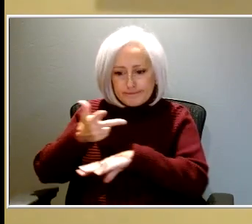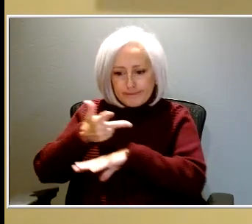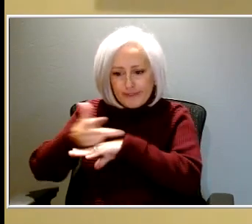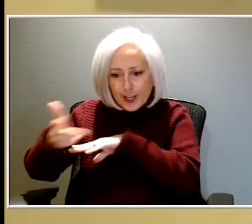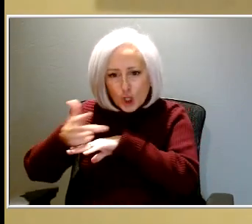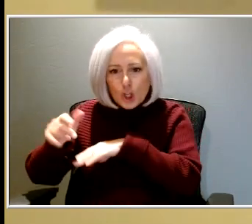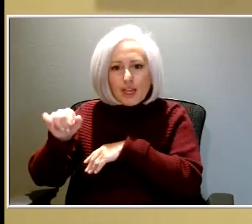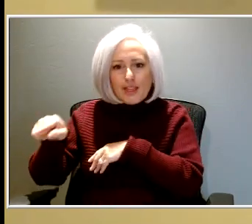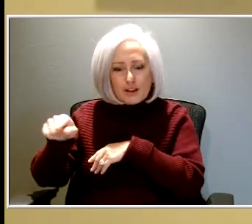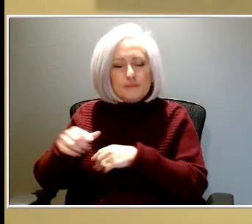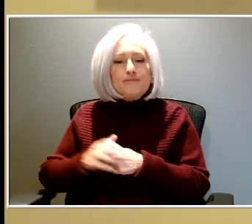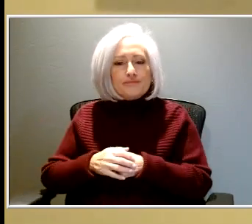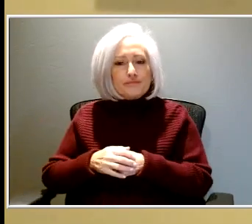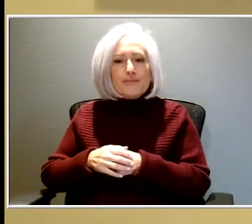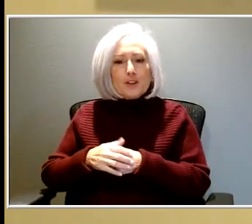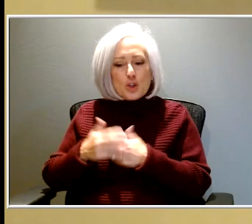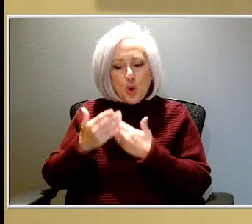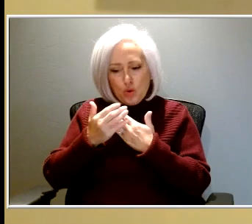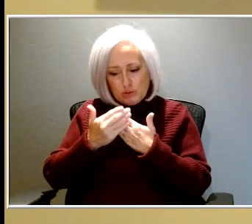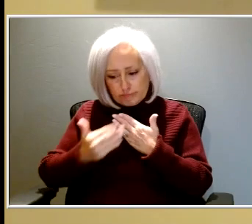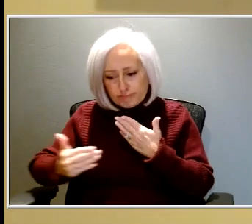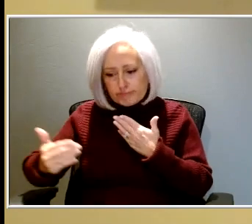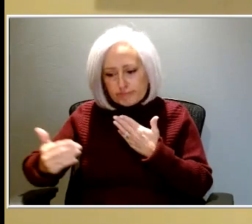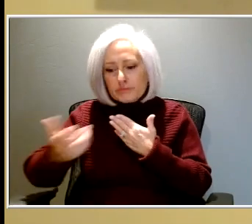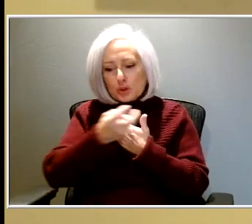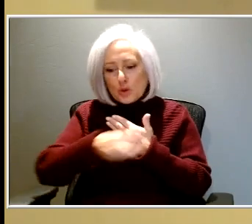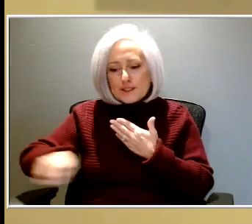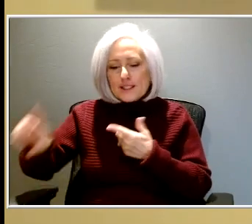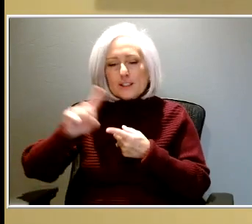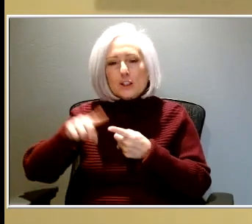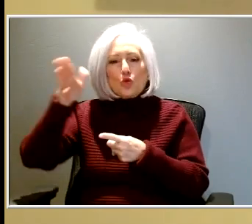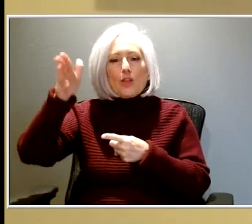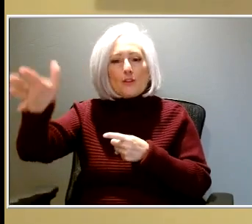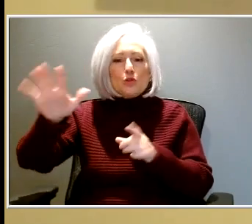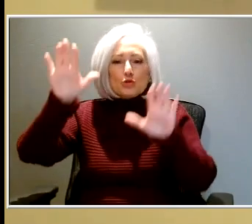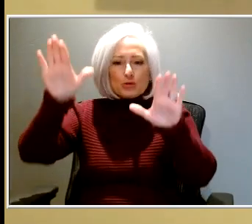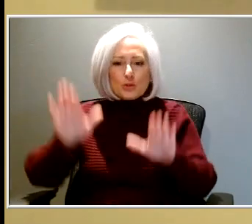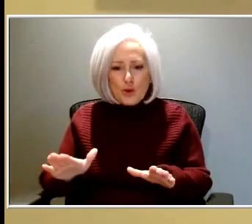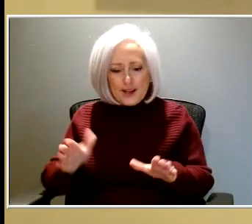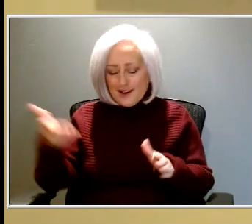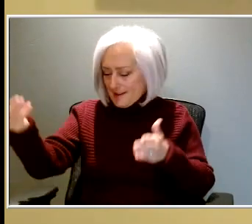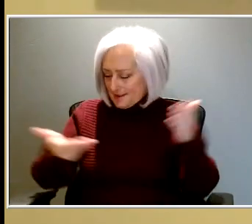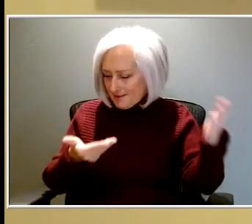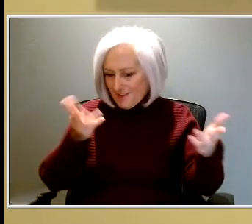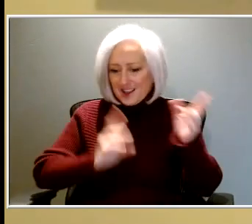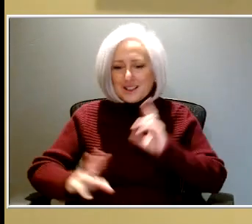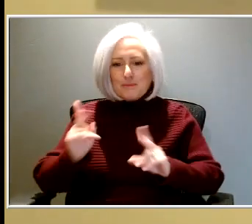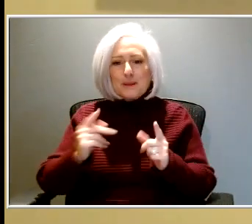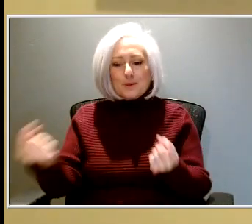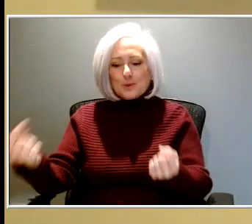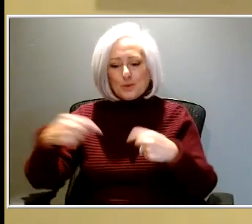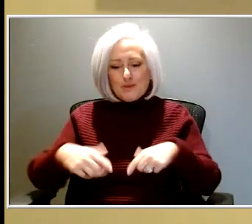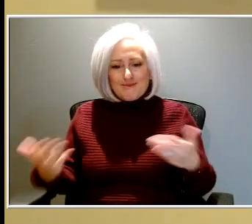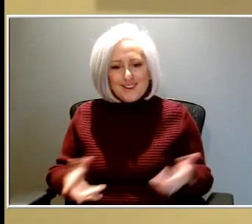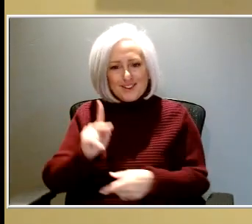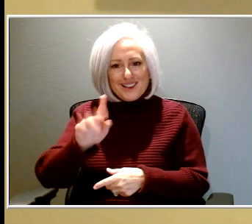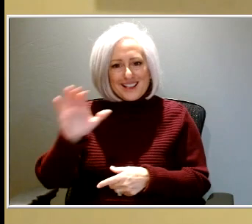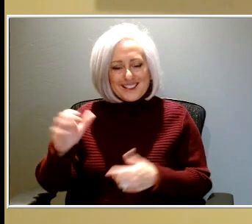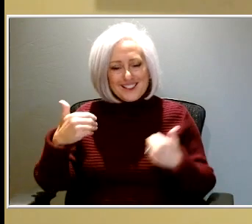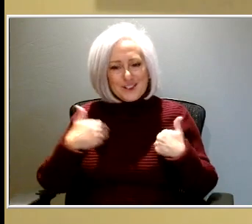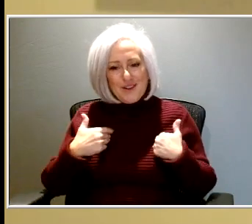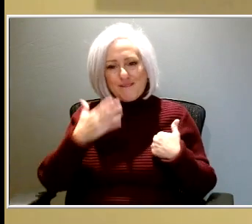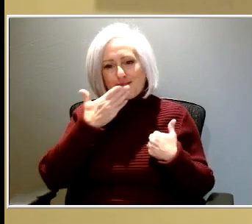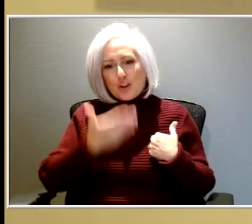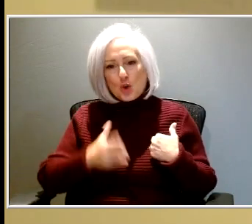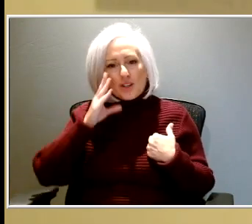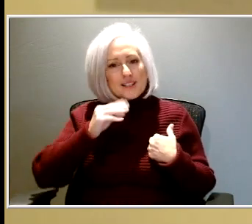the future brilliantly, and we're inviting visitors to the city to have a good experience at our airport, and